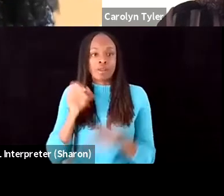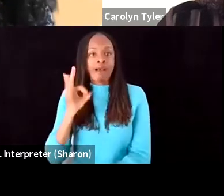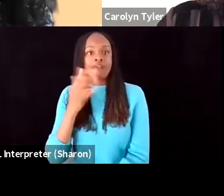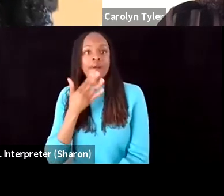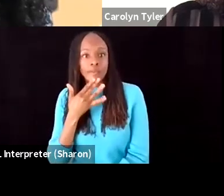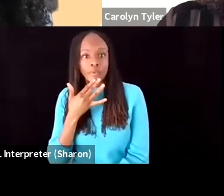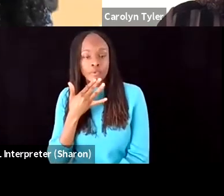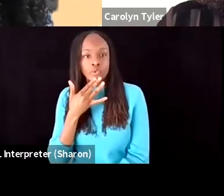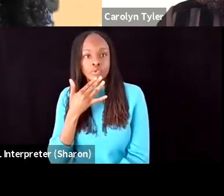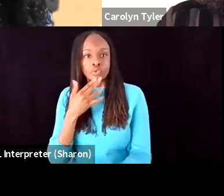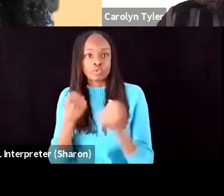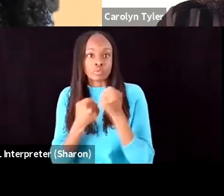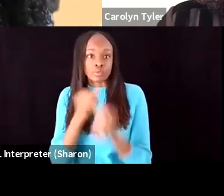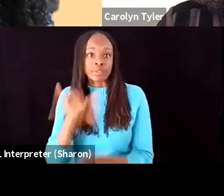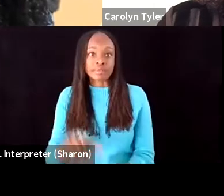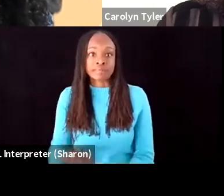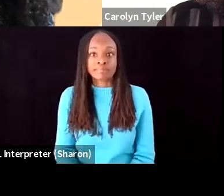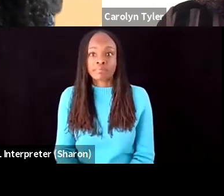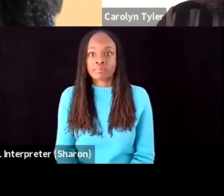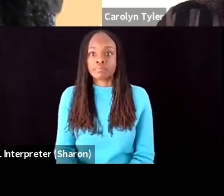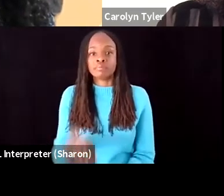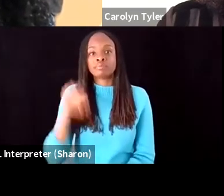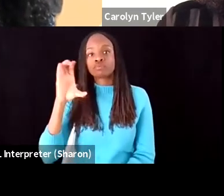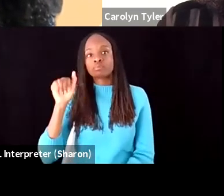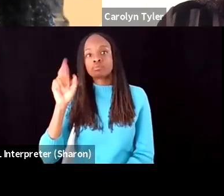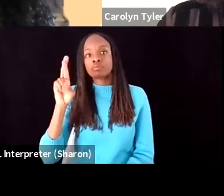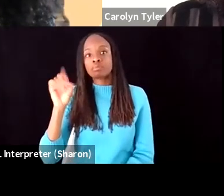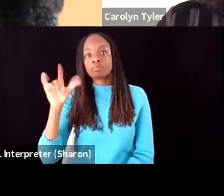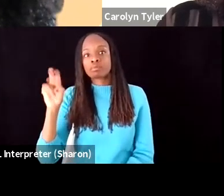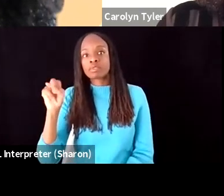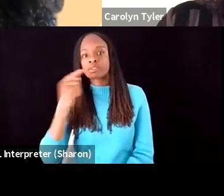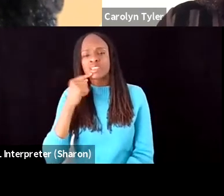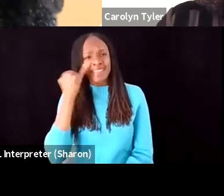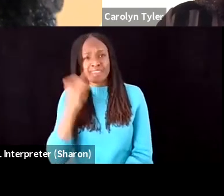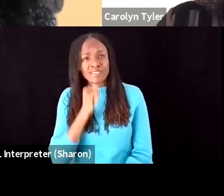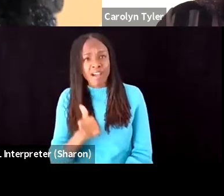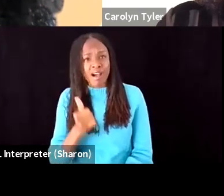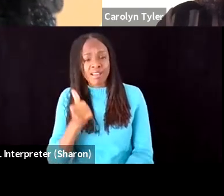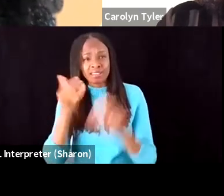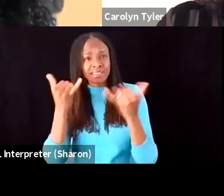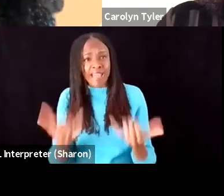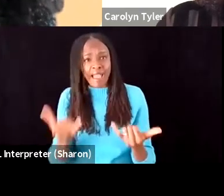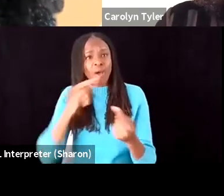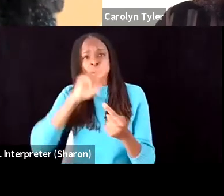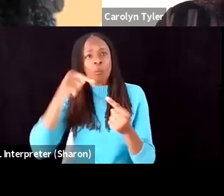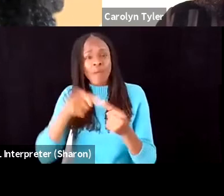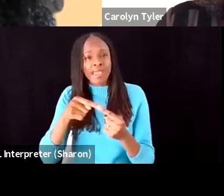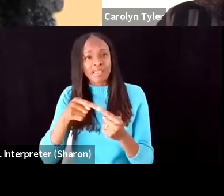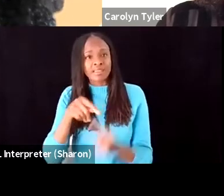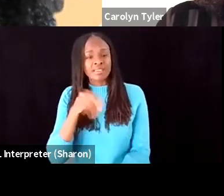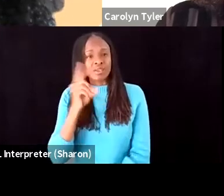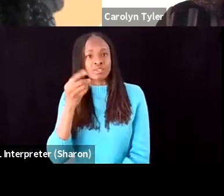facilitate that. I would say, if not now, when, as Dr. King said many